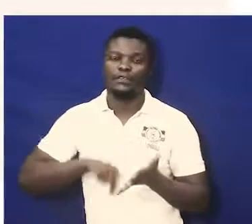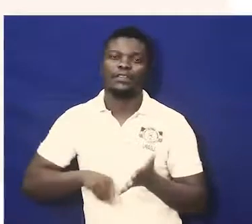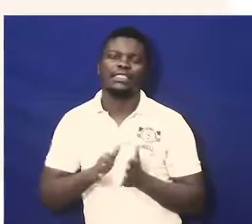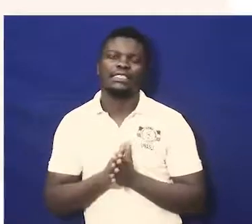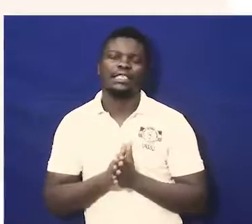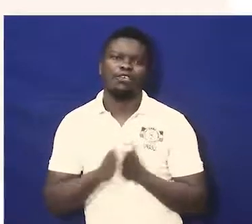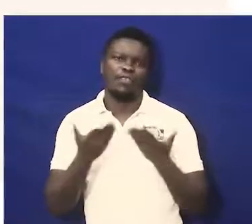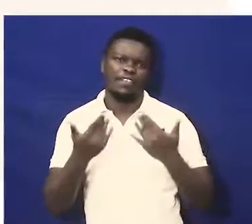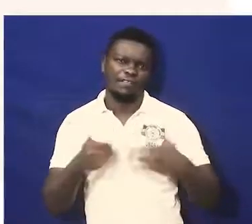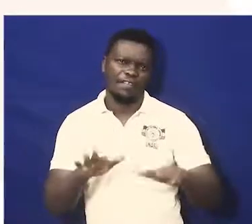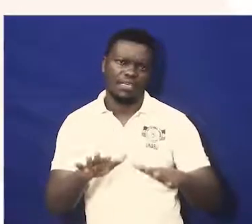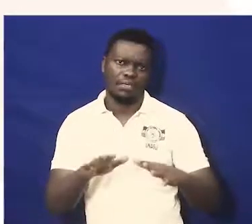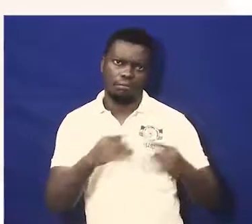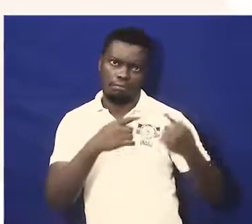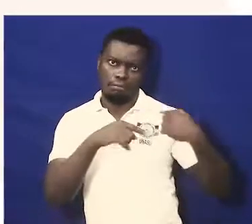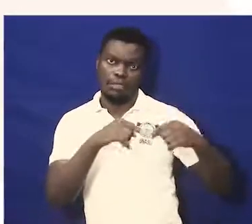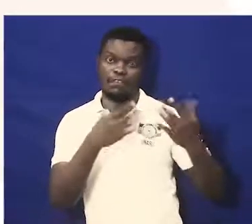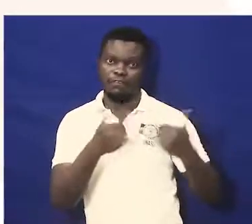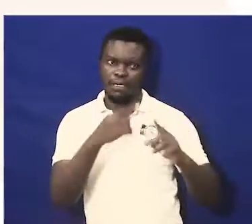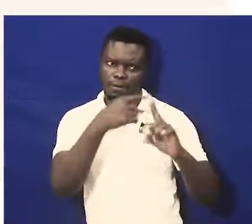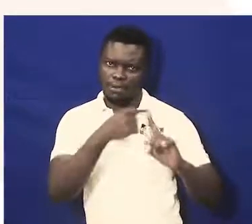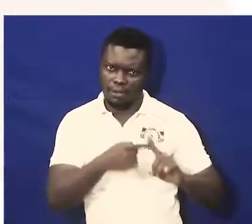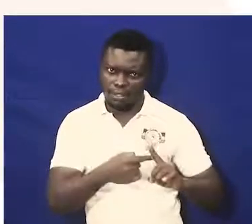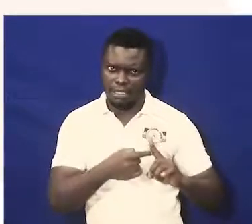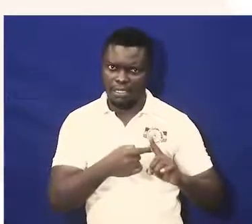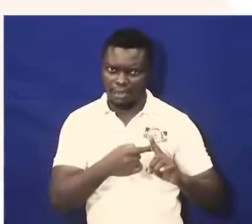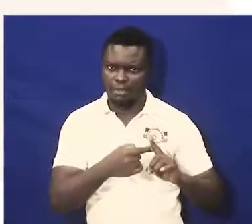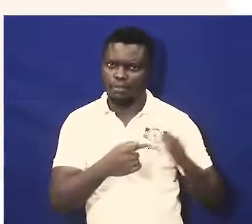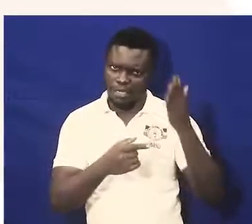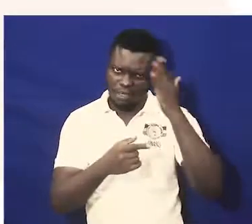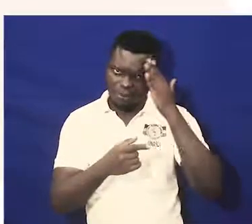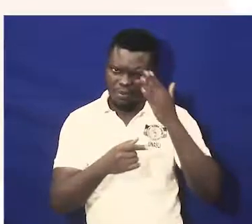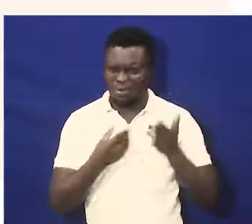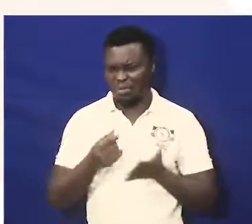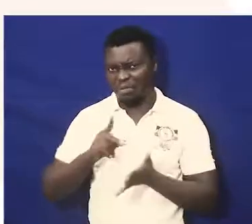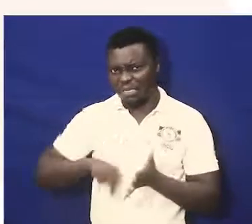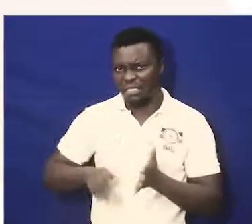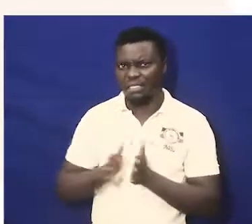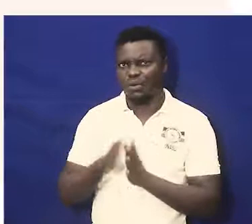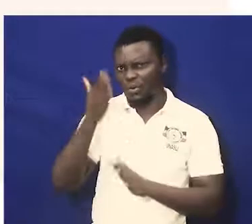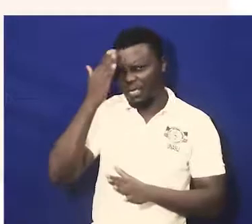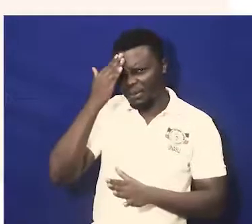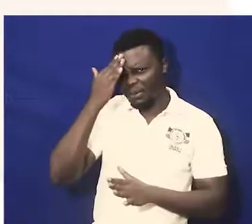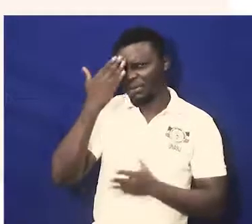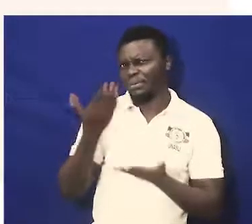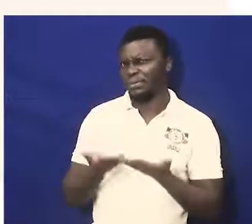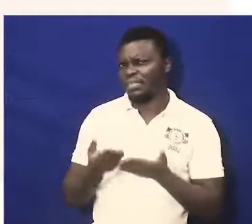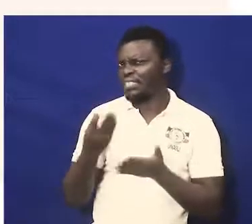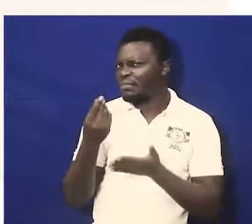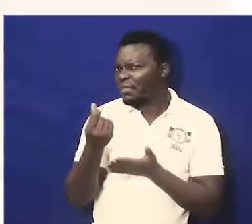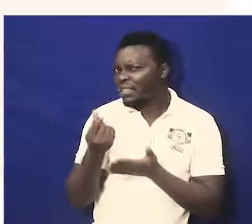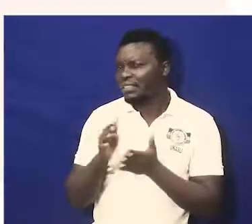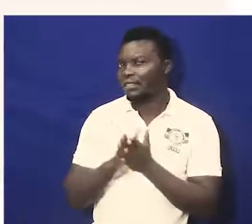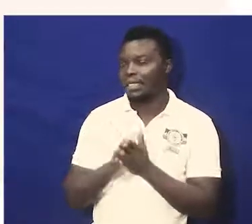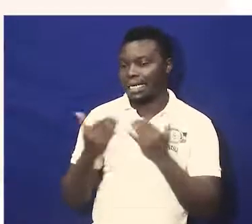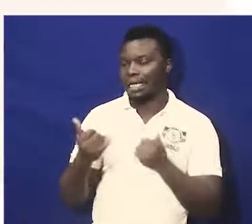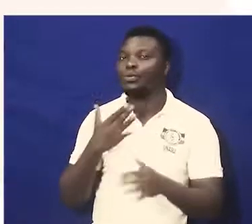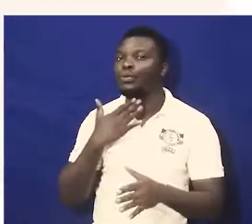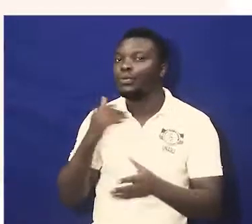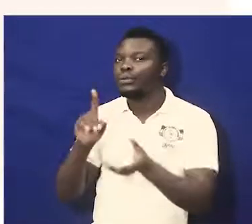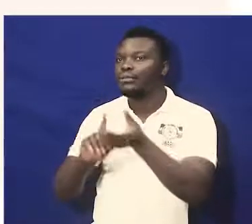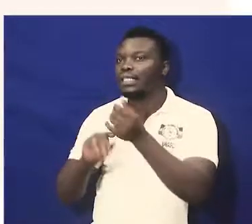We have already calculated the profit. We know the cost price. So let's calculate the